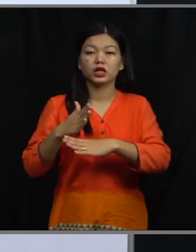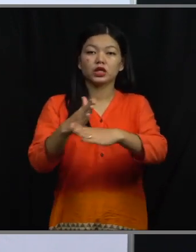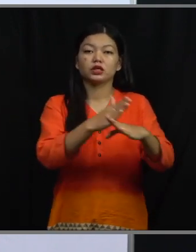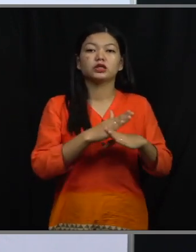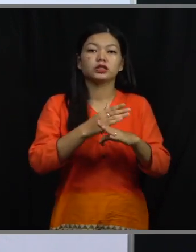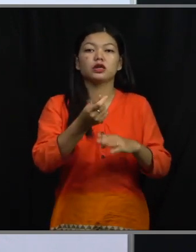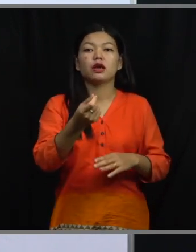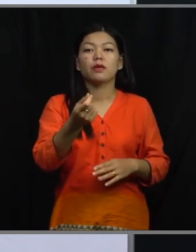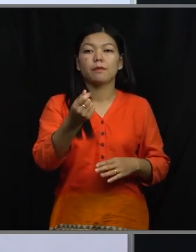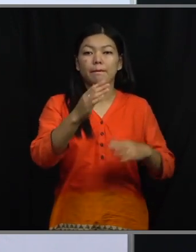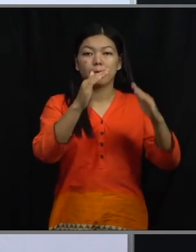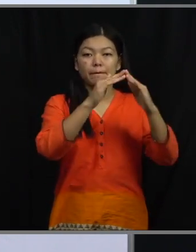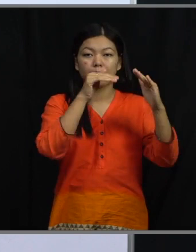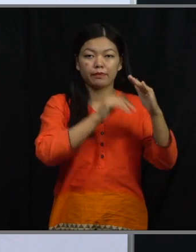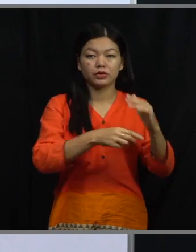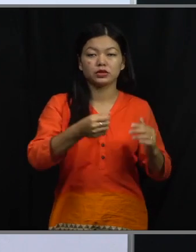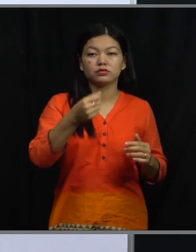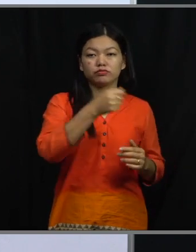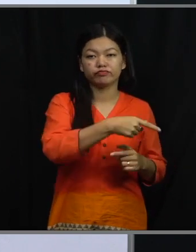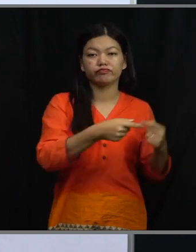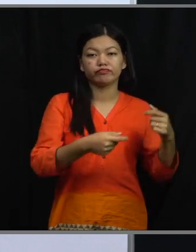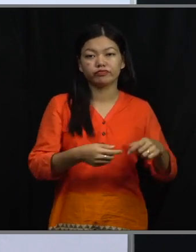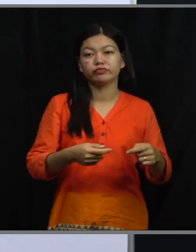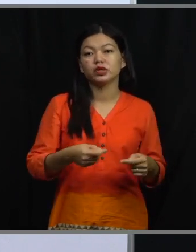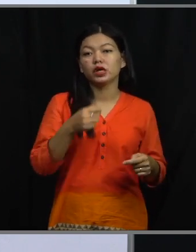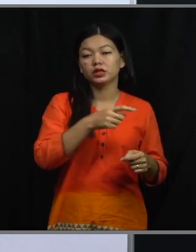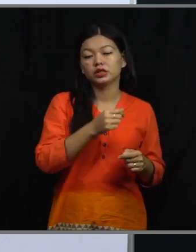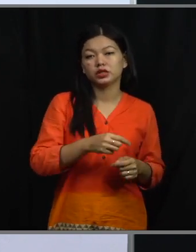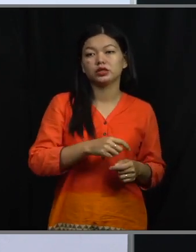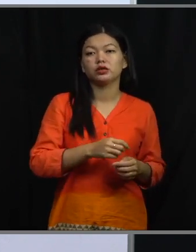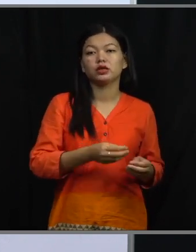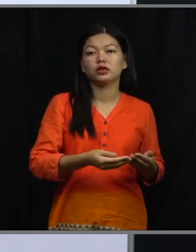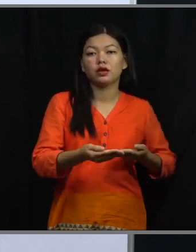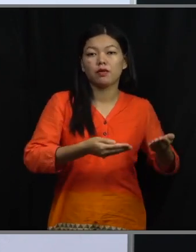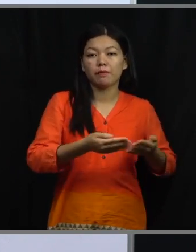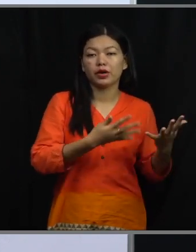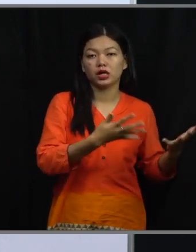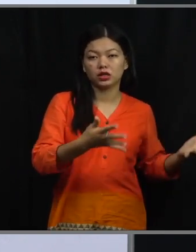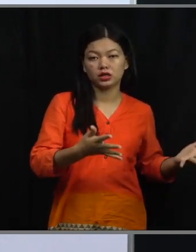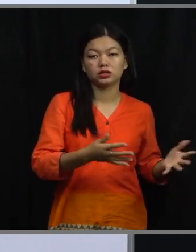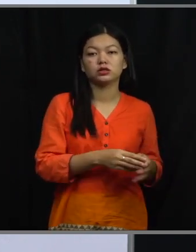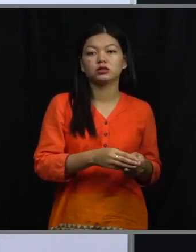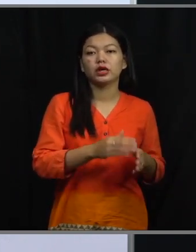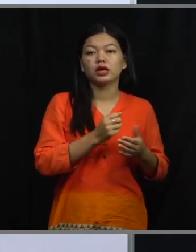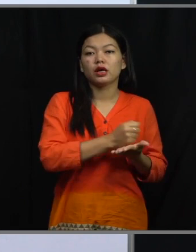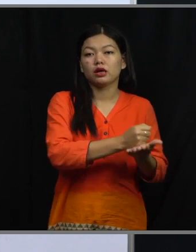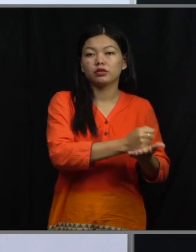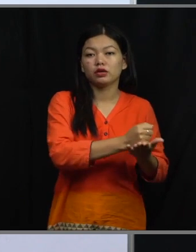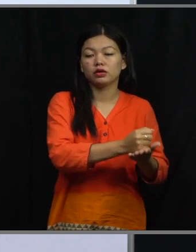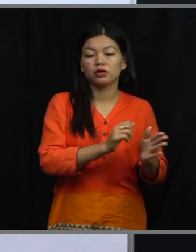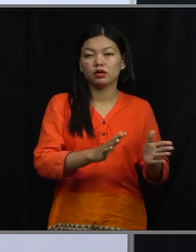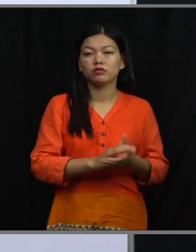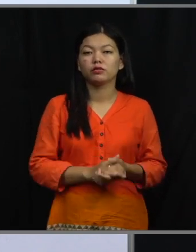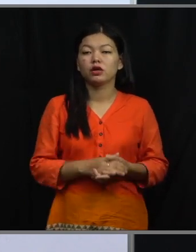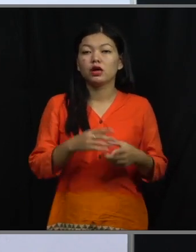the property is belongs to the whole family. Okay, it belongs to the whole family. Okay, so that is the reason why it